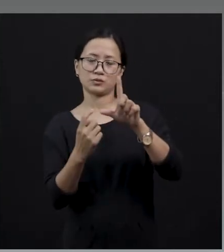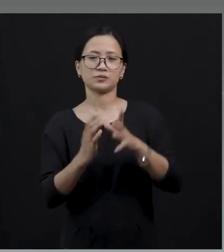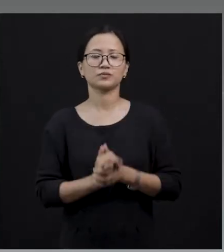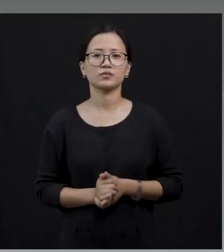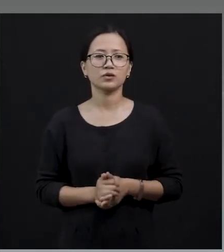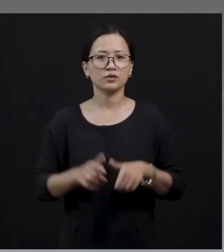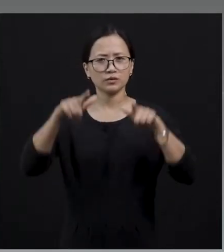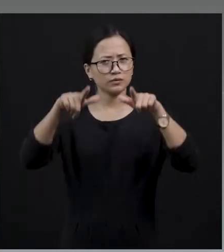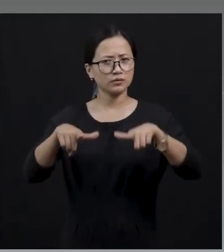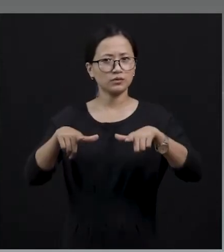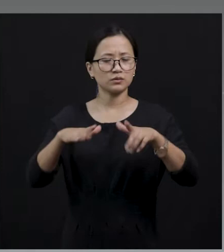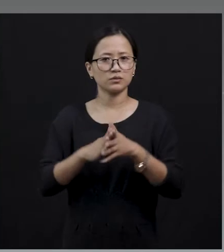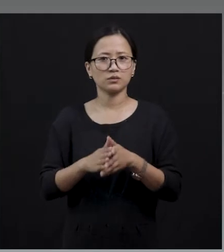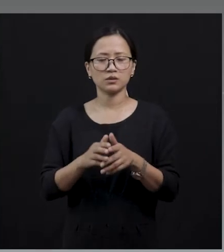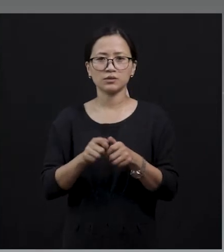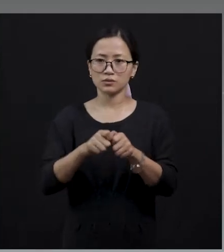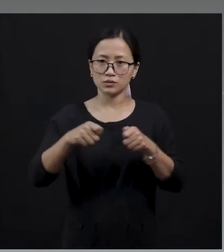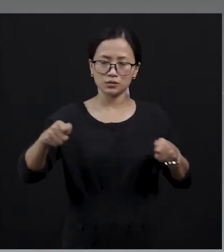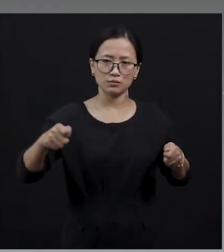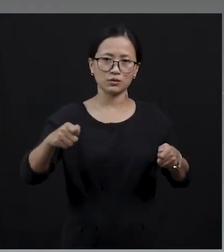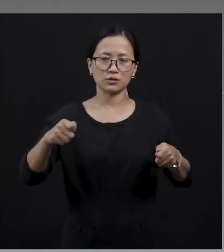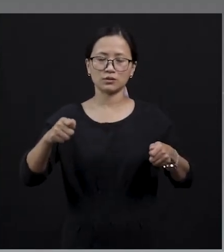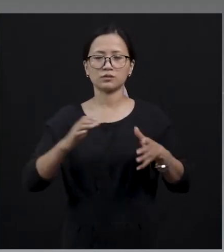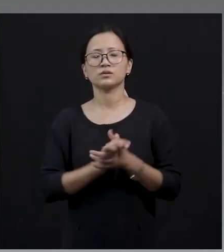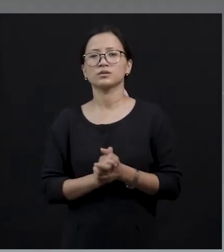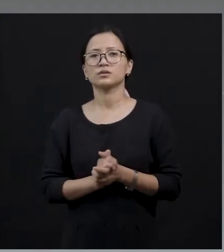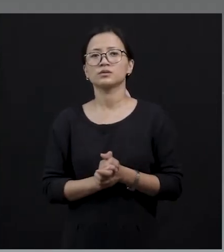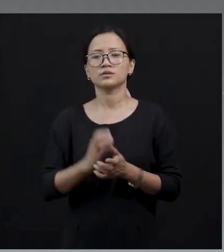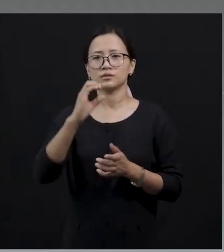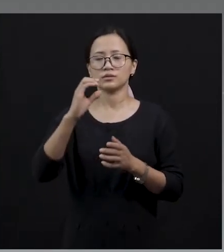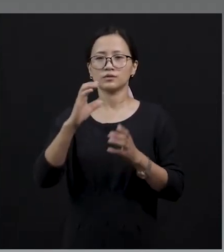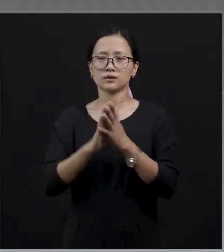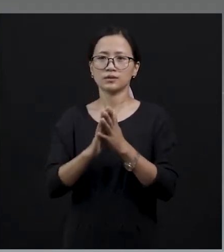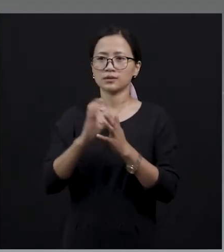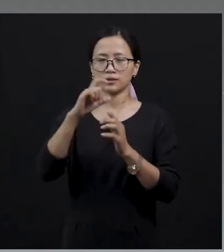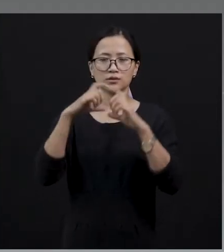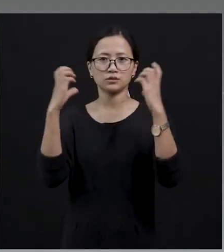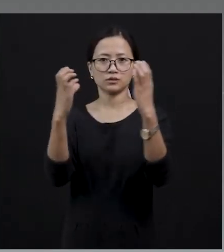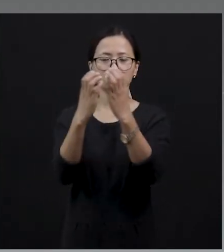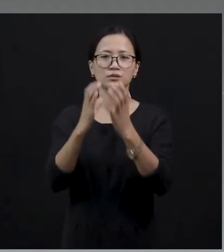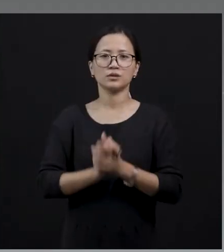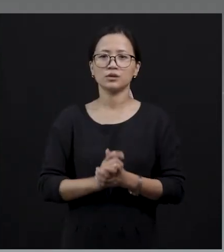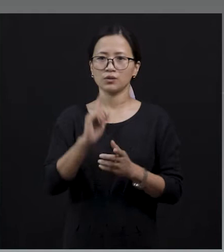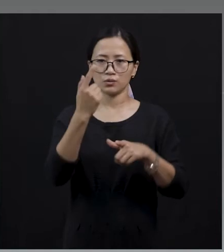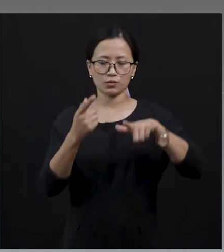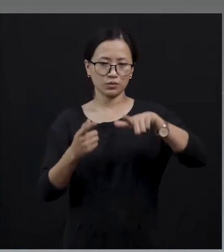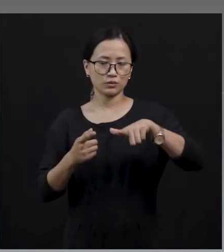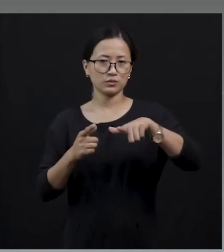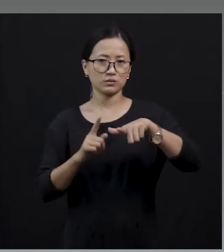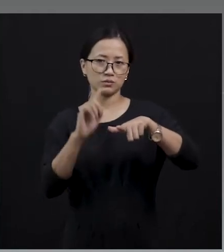span. Now we'll try to measure the foot span, the length of the classroom. So we have one foot span